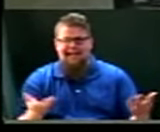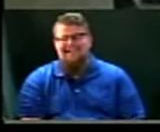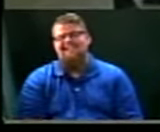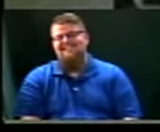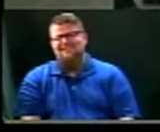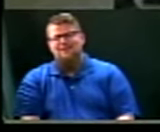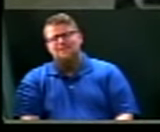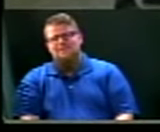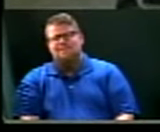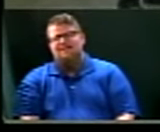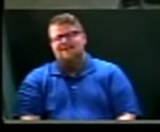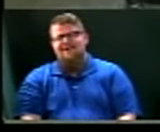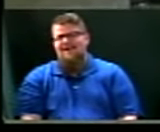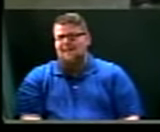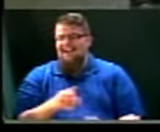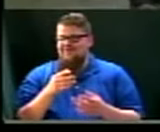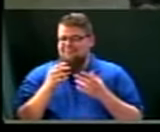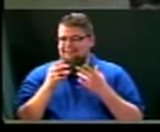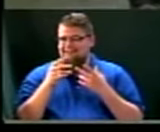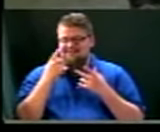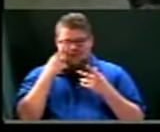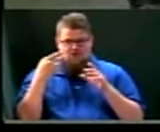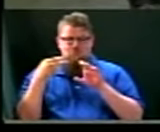And I'll join the rest of the board.